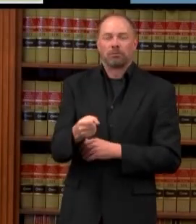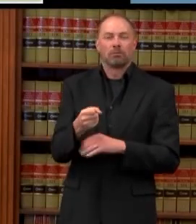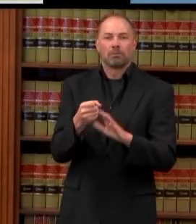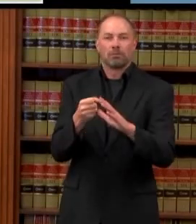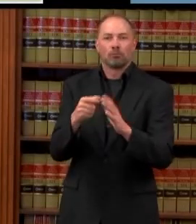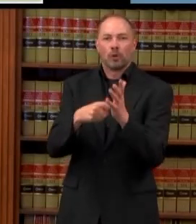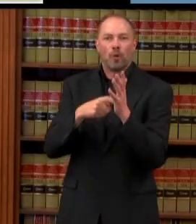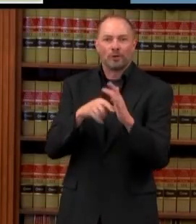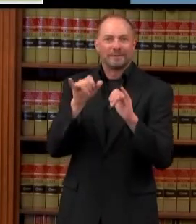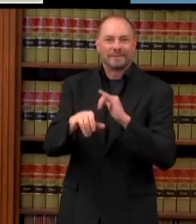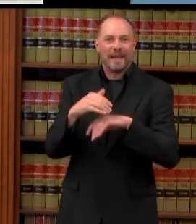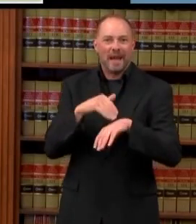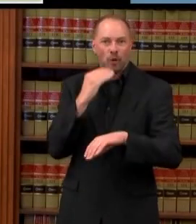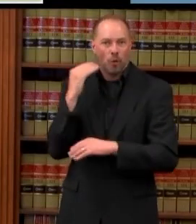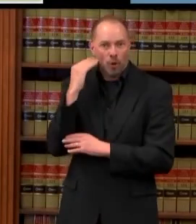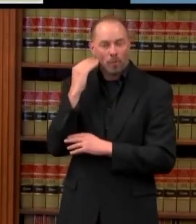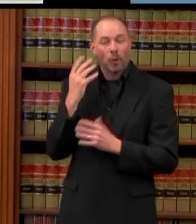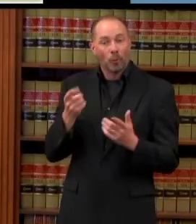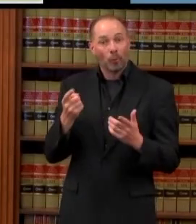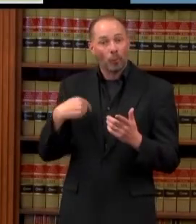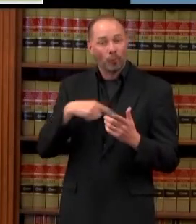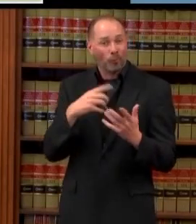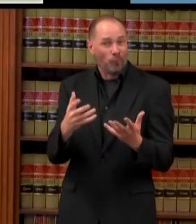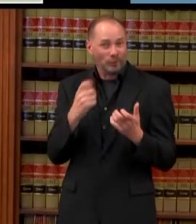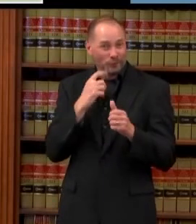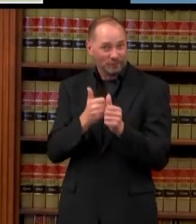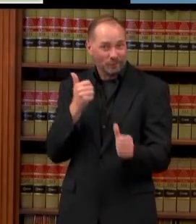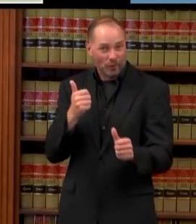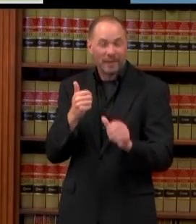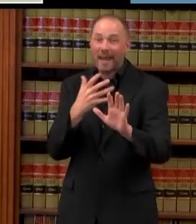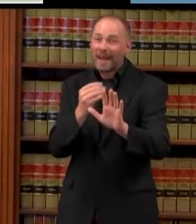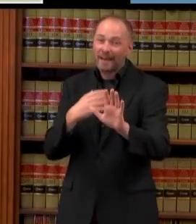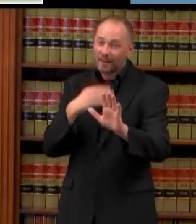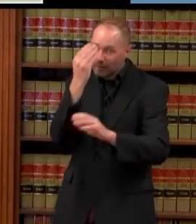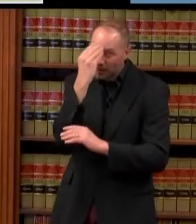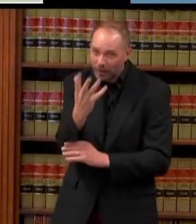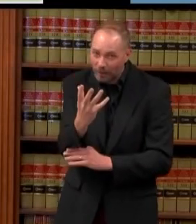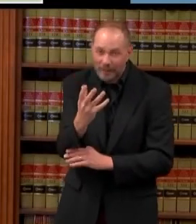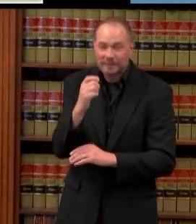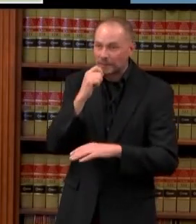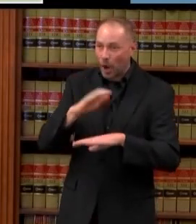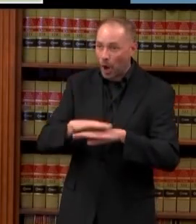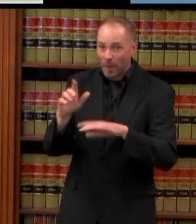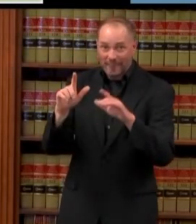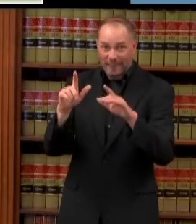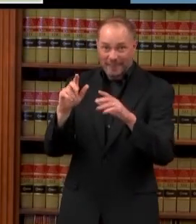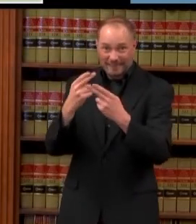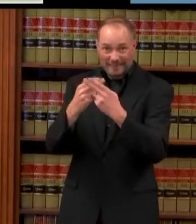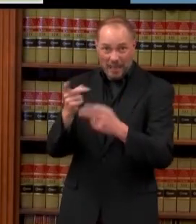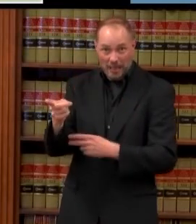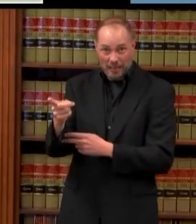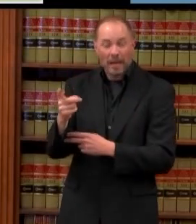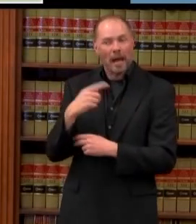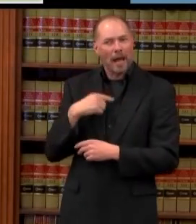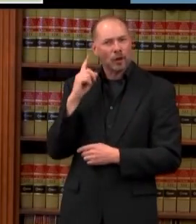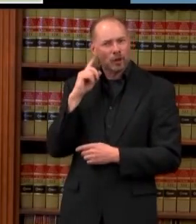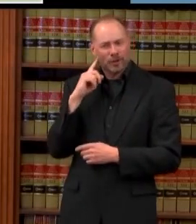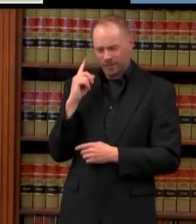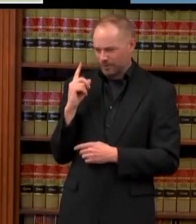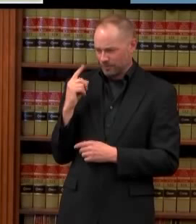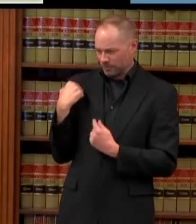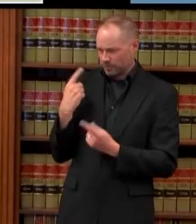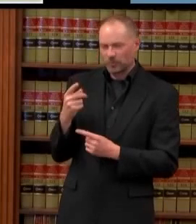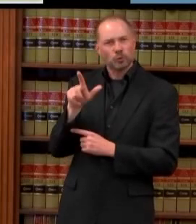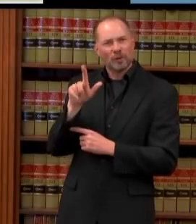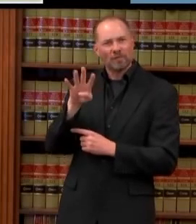that. I would also share with you that while it's not on this slide, I had heard that just last night, in the last